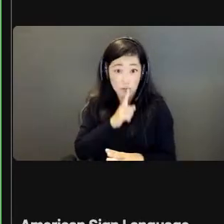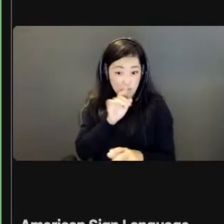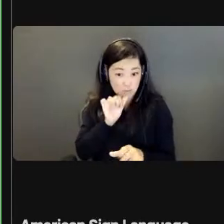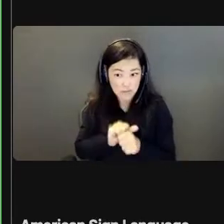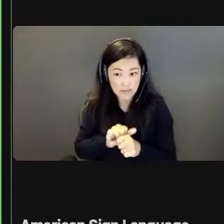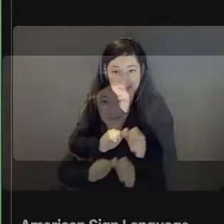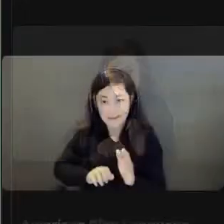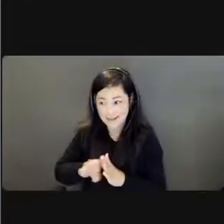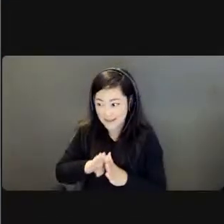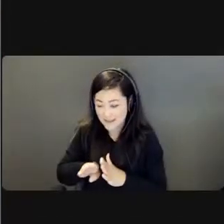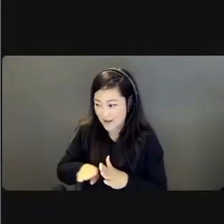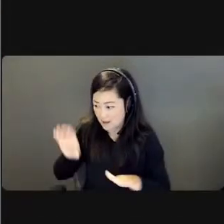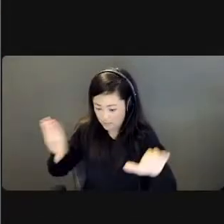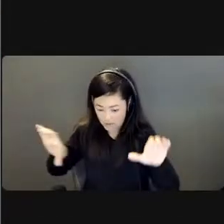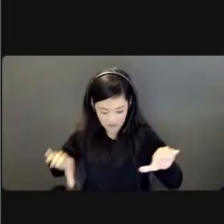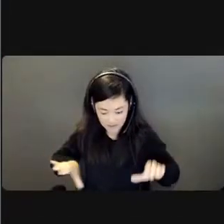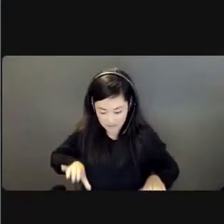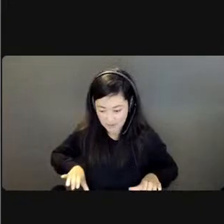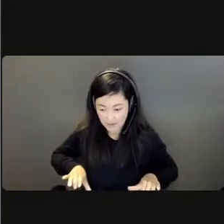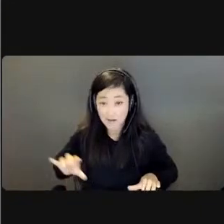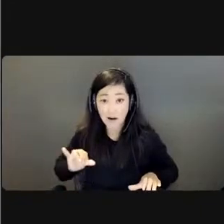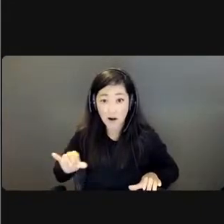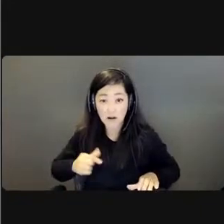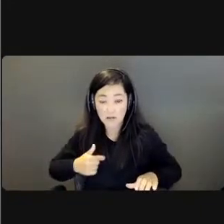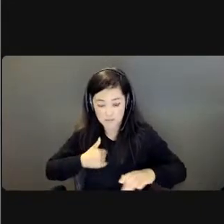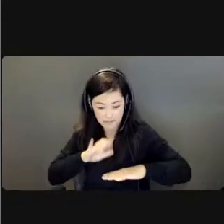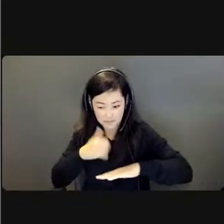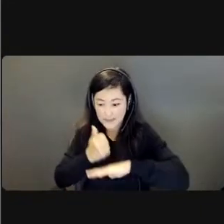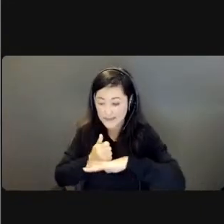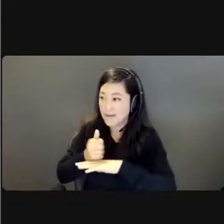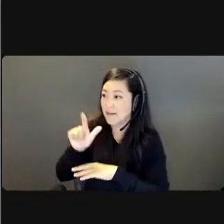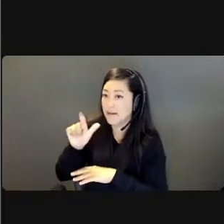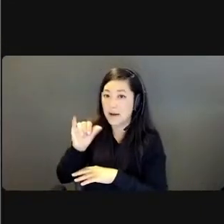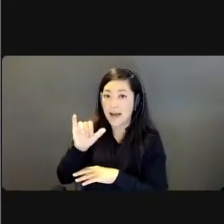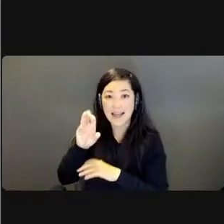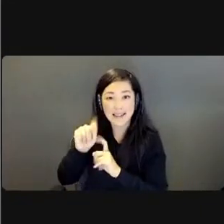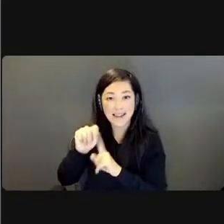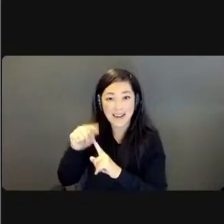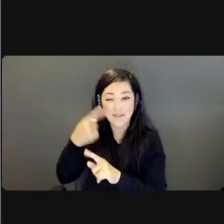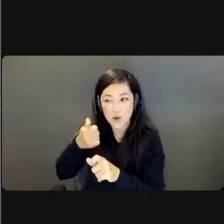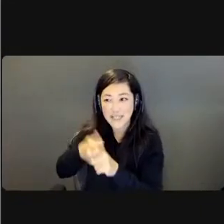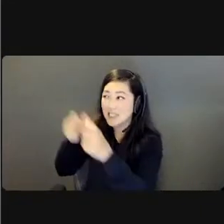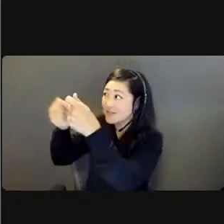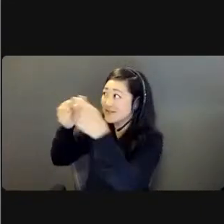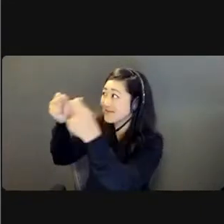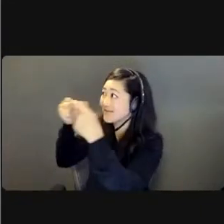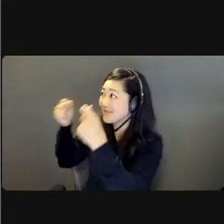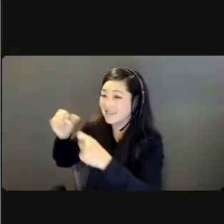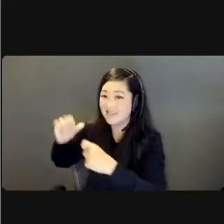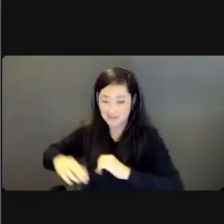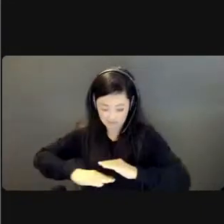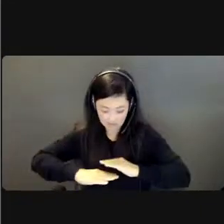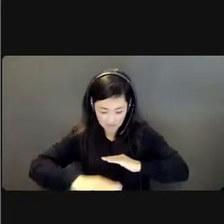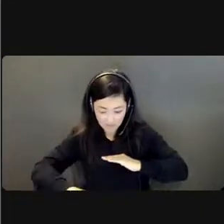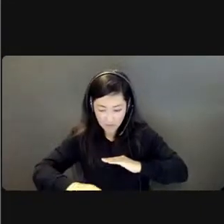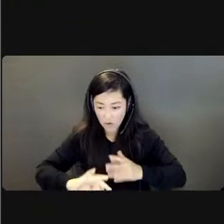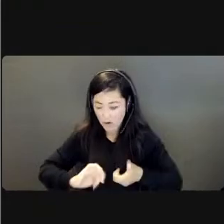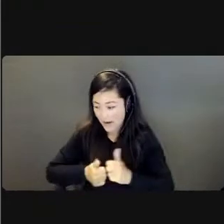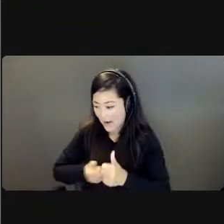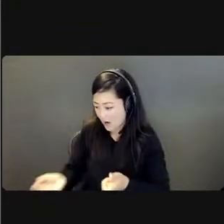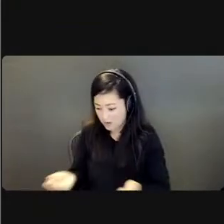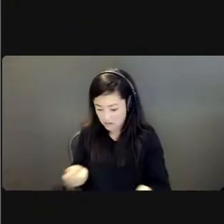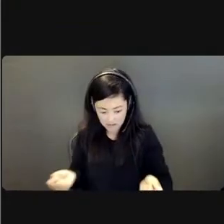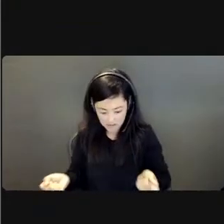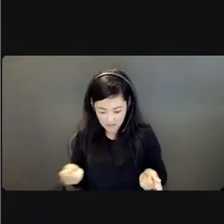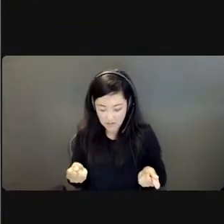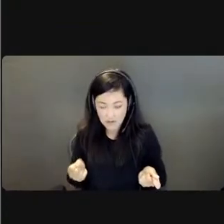even taped out the layout of my cabinets in the kitchen and everything on the floor just to get a really good idea of how